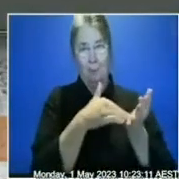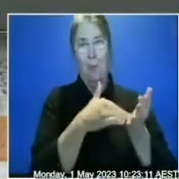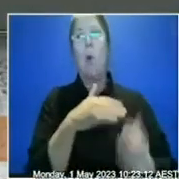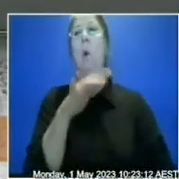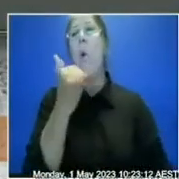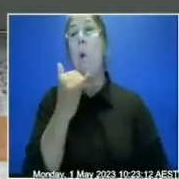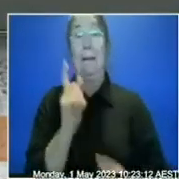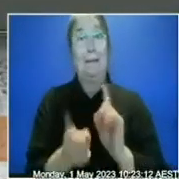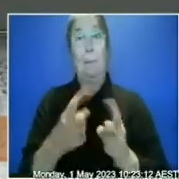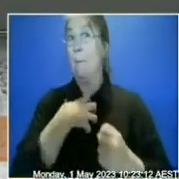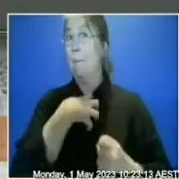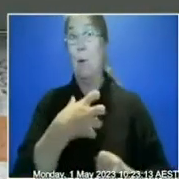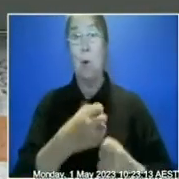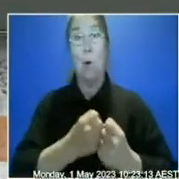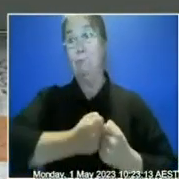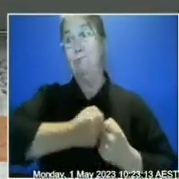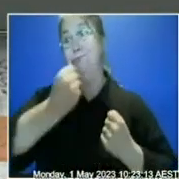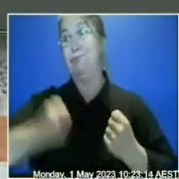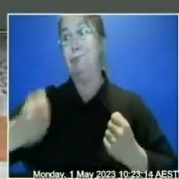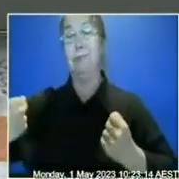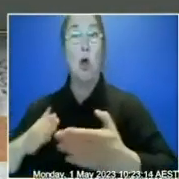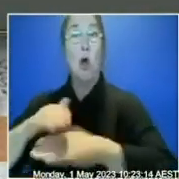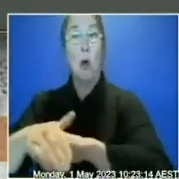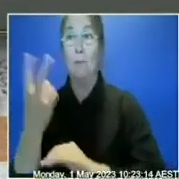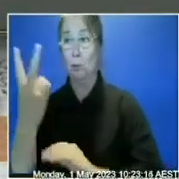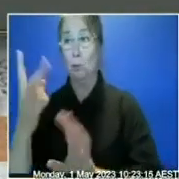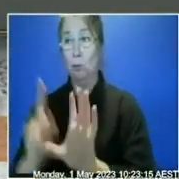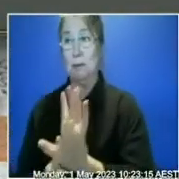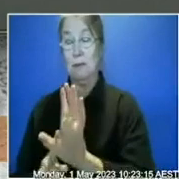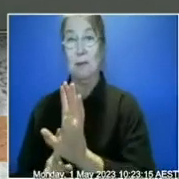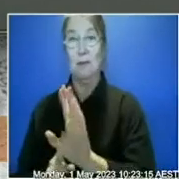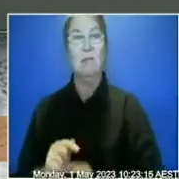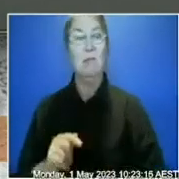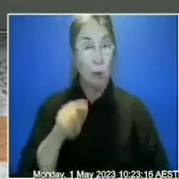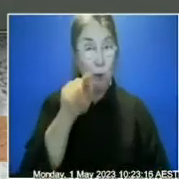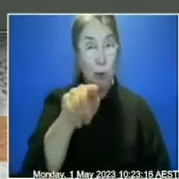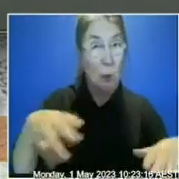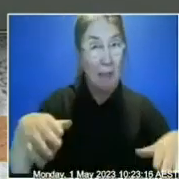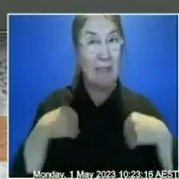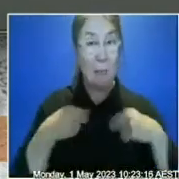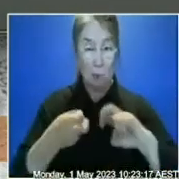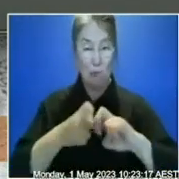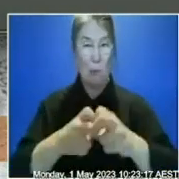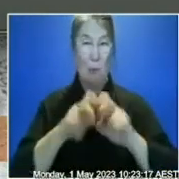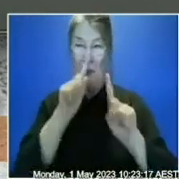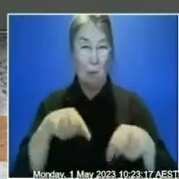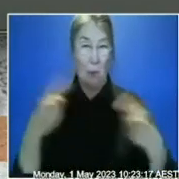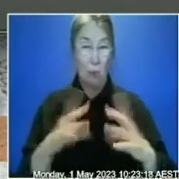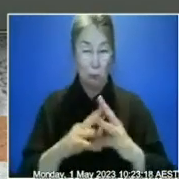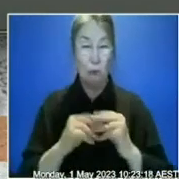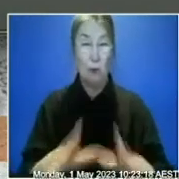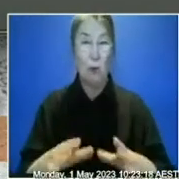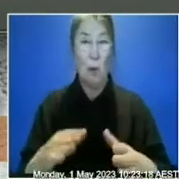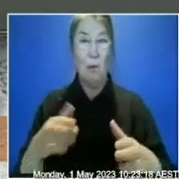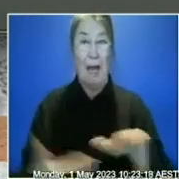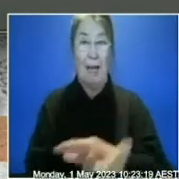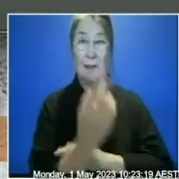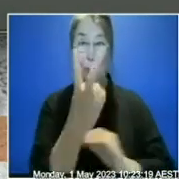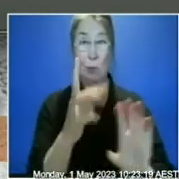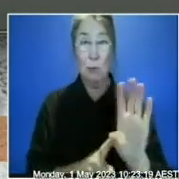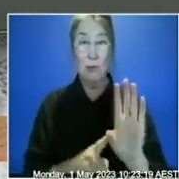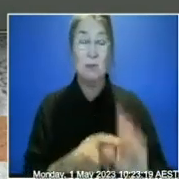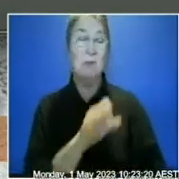Even though people on a family reunification order are prioritised, there is no guarantee that those